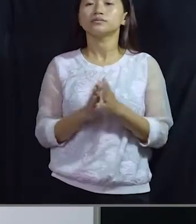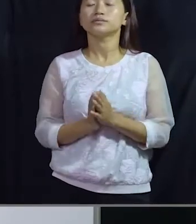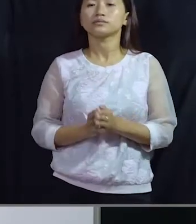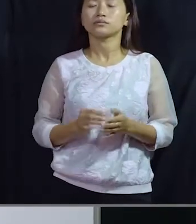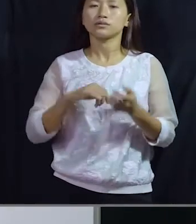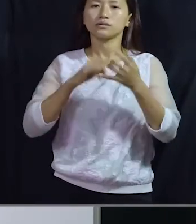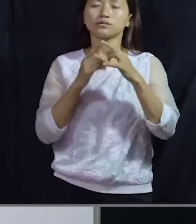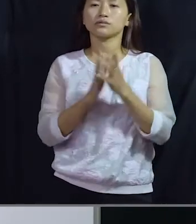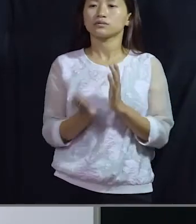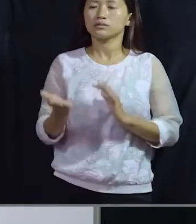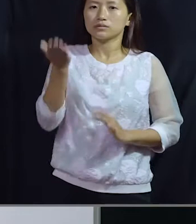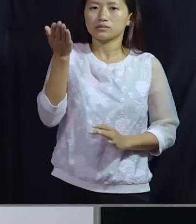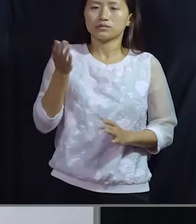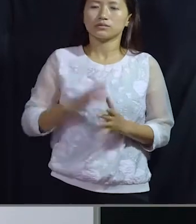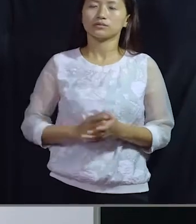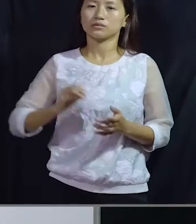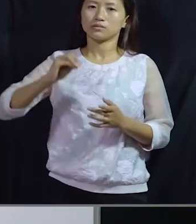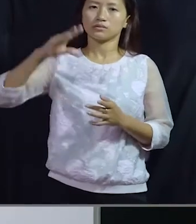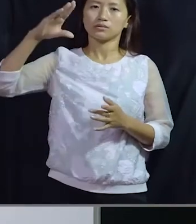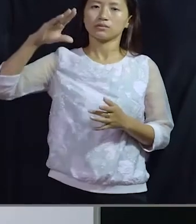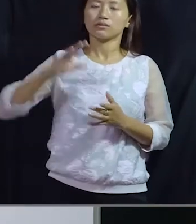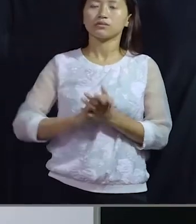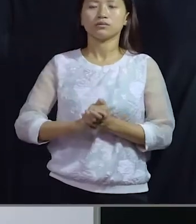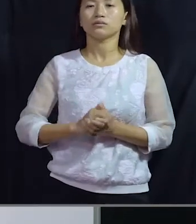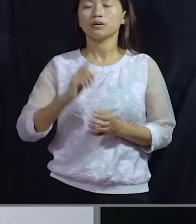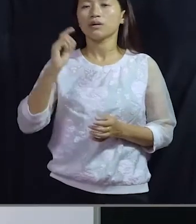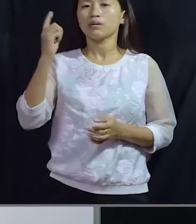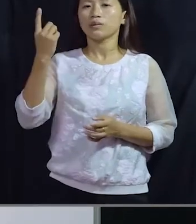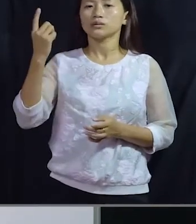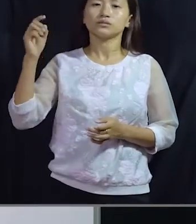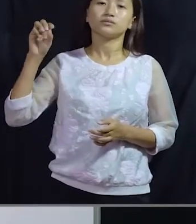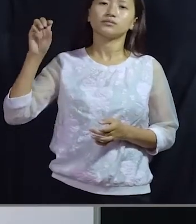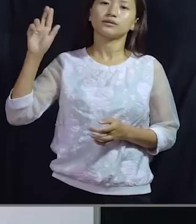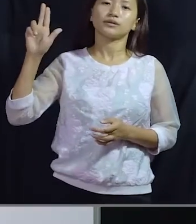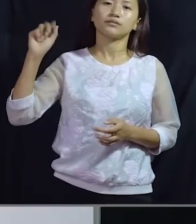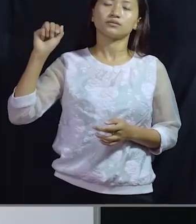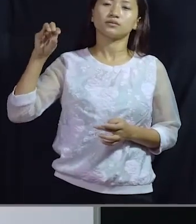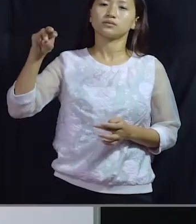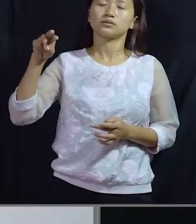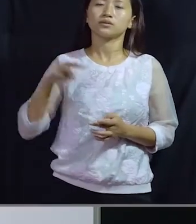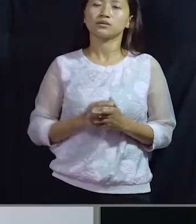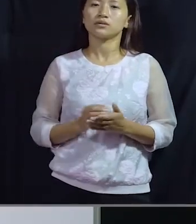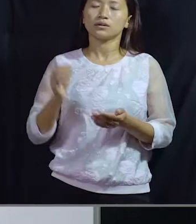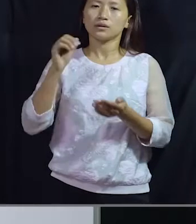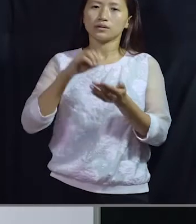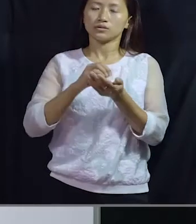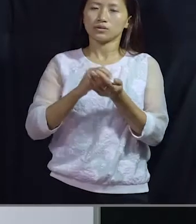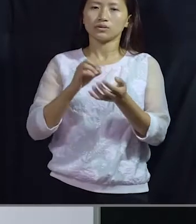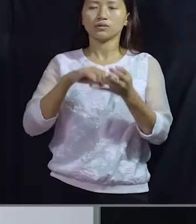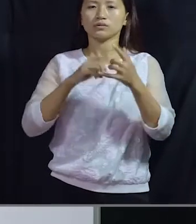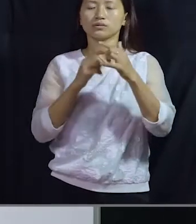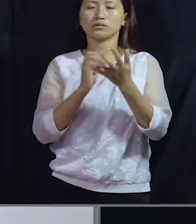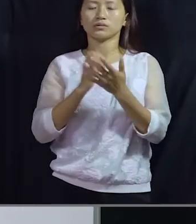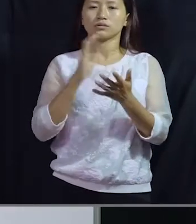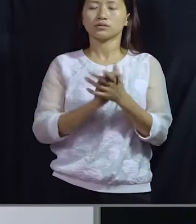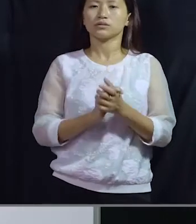be increased. So it was increased by 1,800, and stock, even the